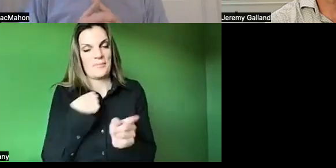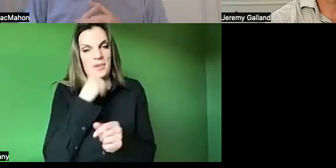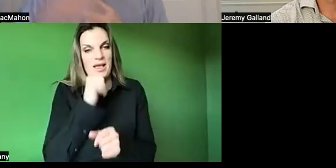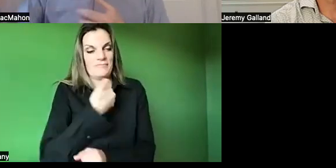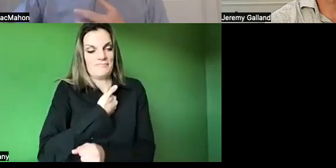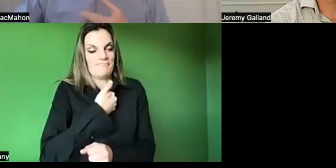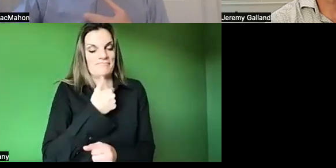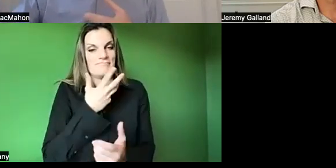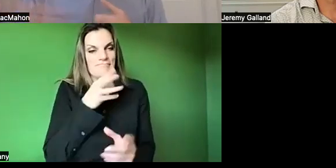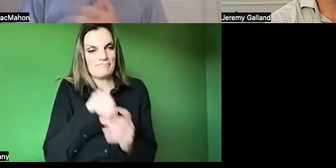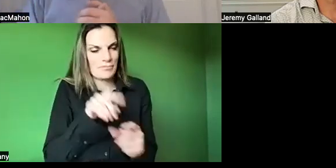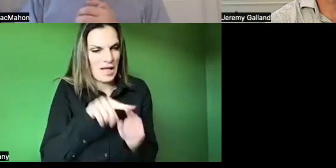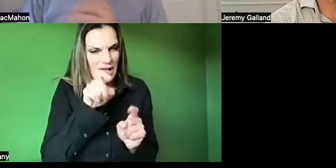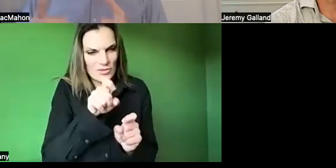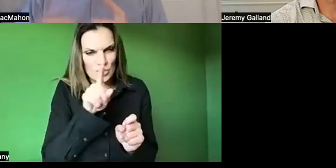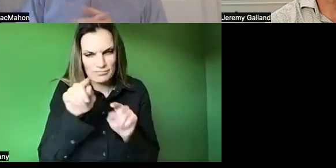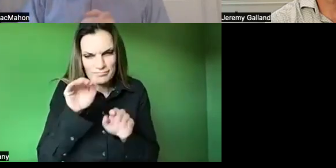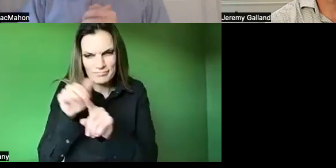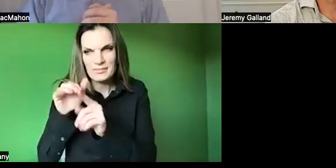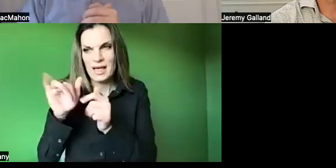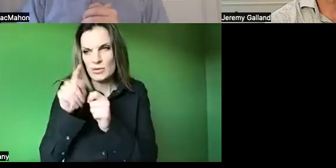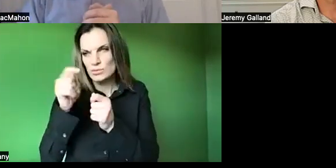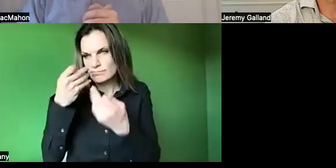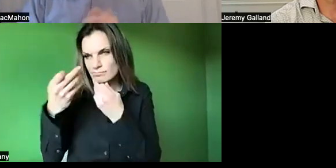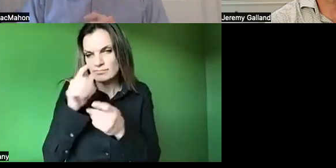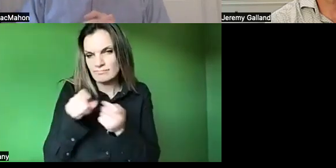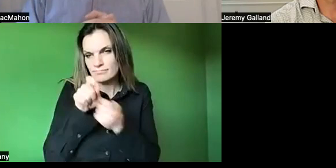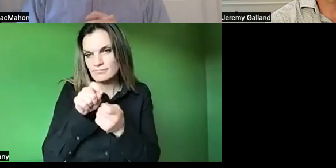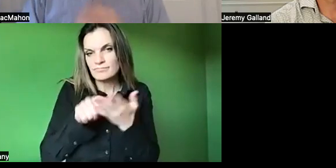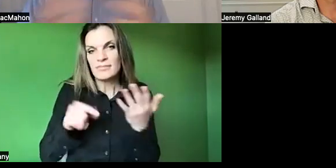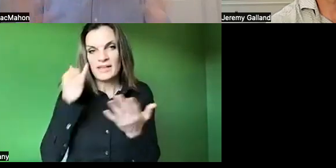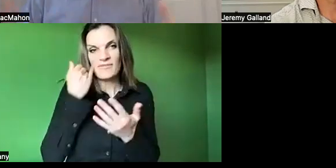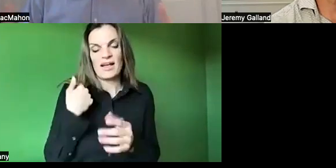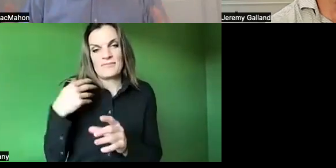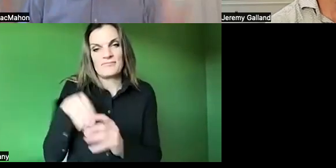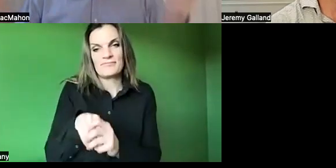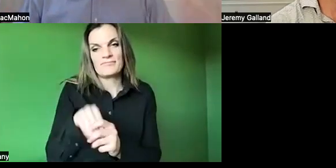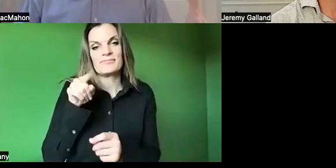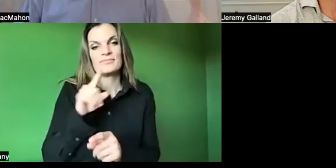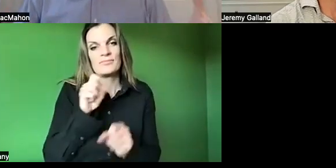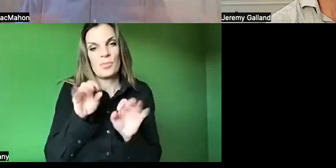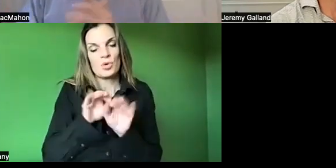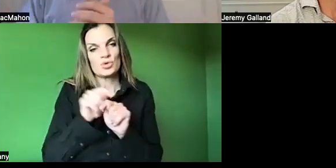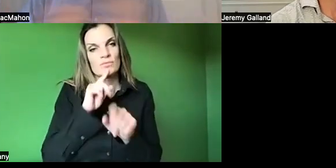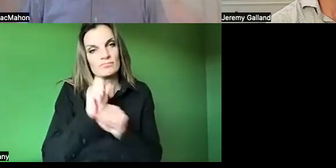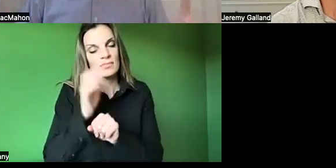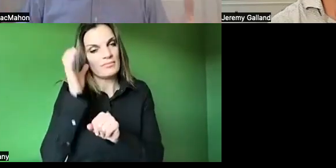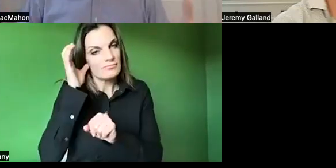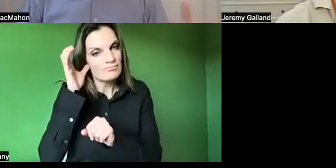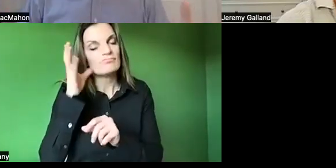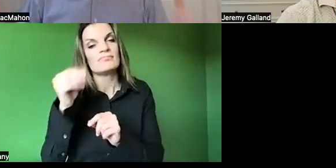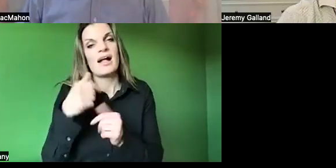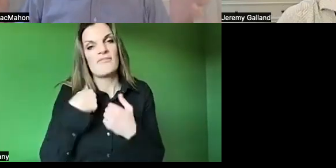asked to help navigate if I'm fortunate enough to join the board. And so active listening, going in with an